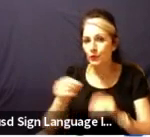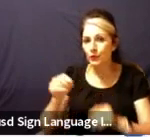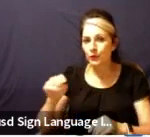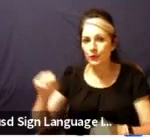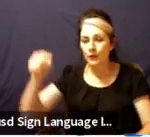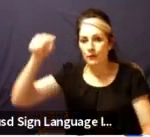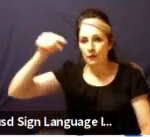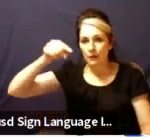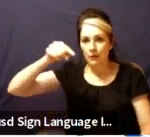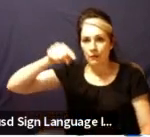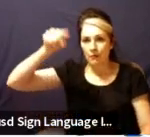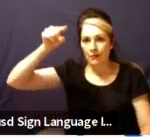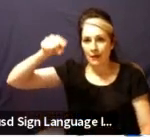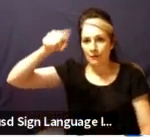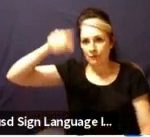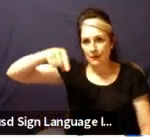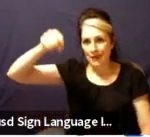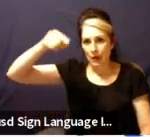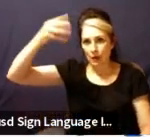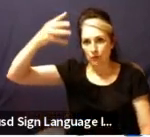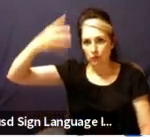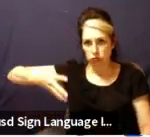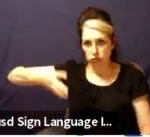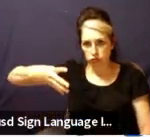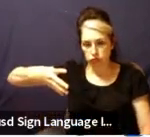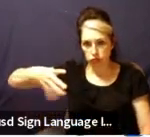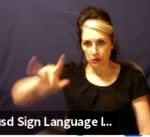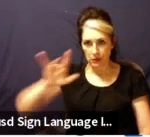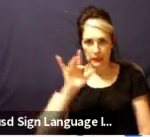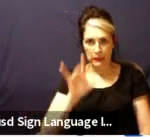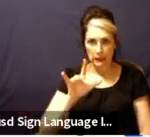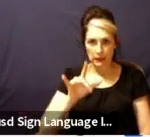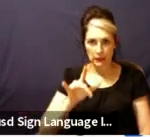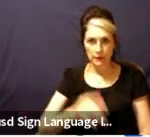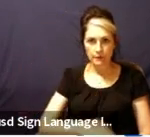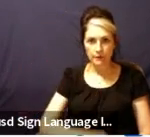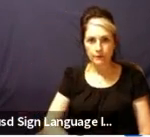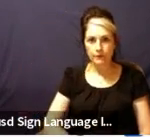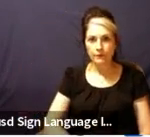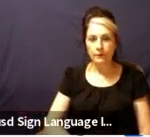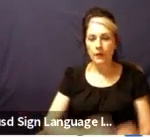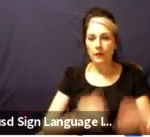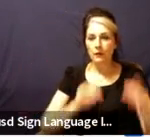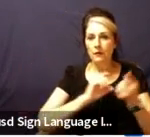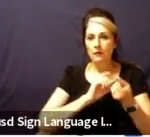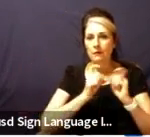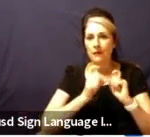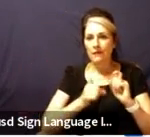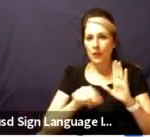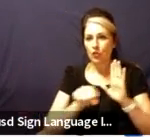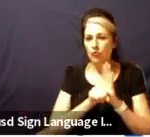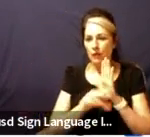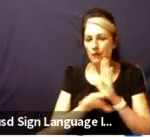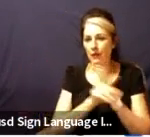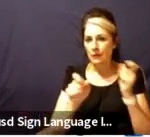down arrow next to the email address on the upper right hand corner, and you would choose that particular